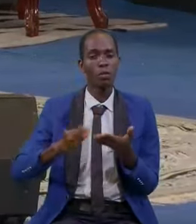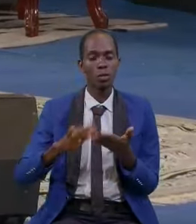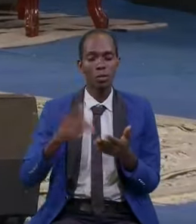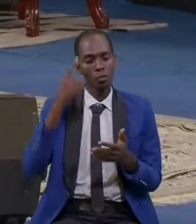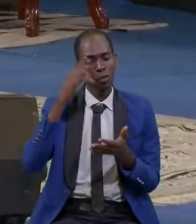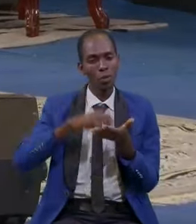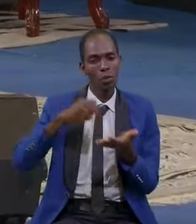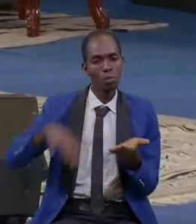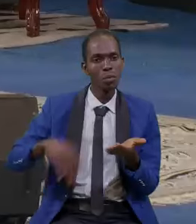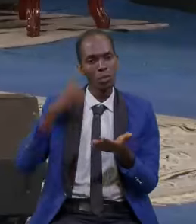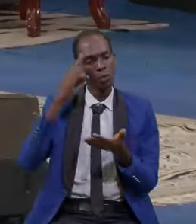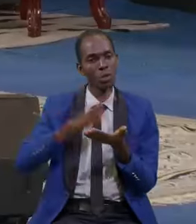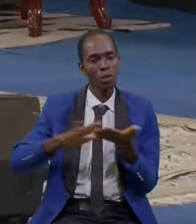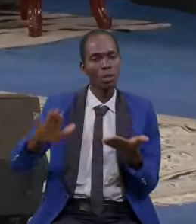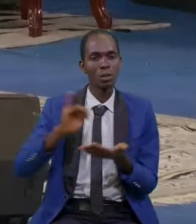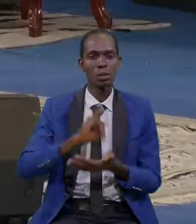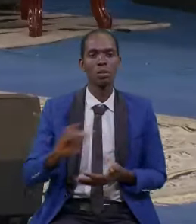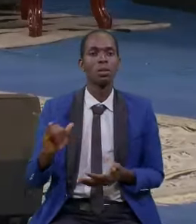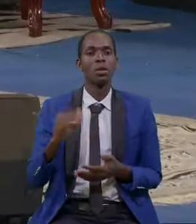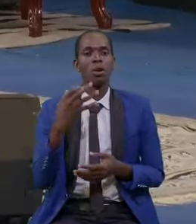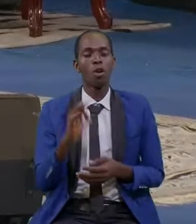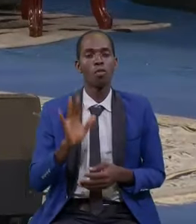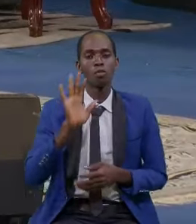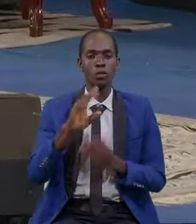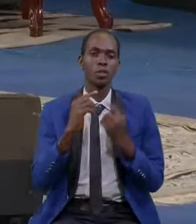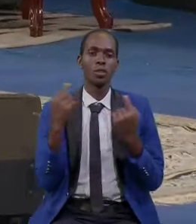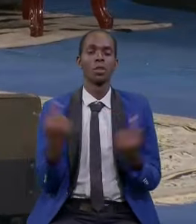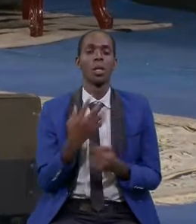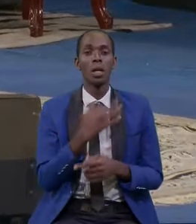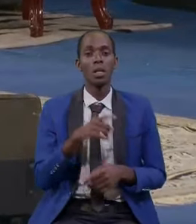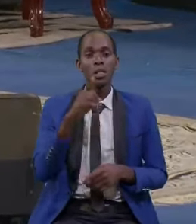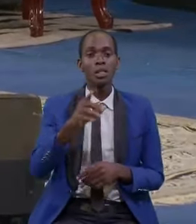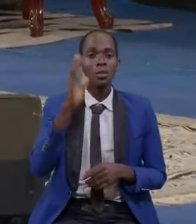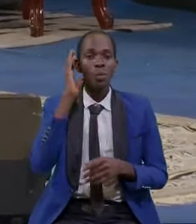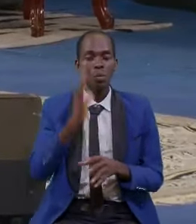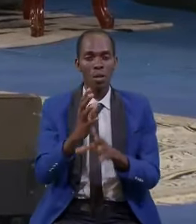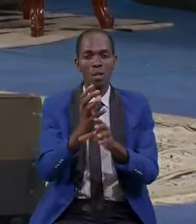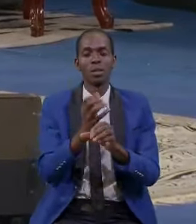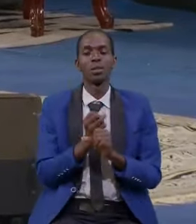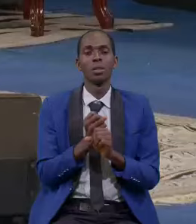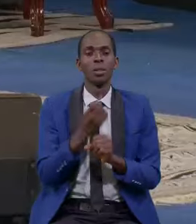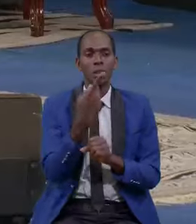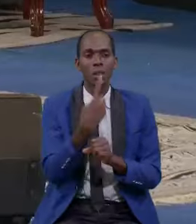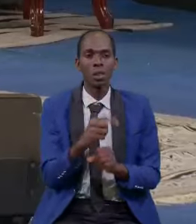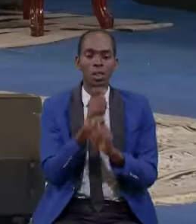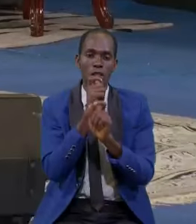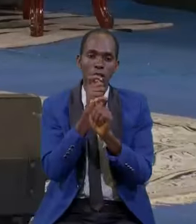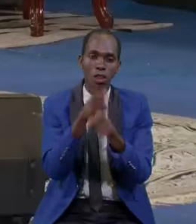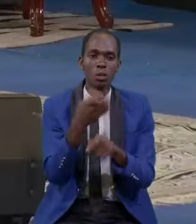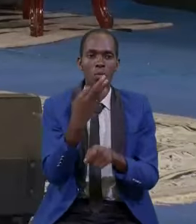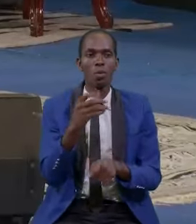forgiveness, cleansing of your sin. And ye shall receive the gift of the Holy Ghost. Look at